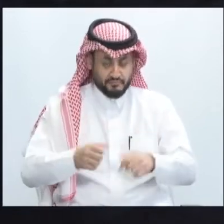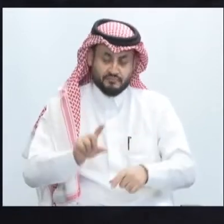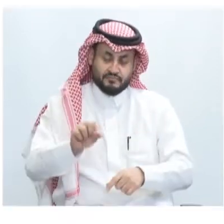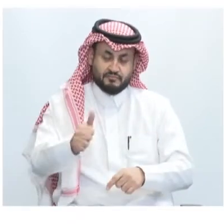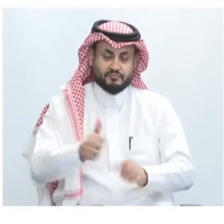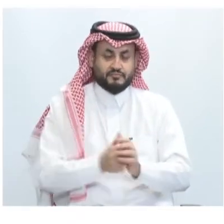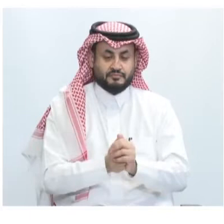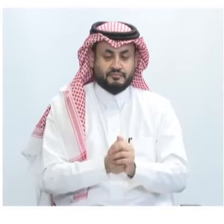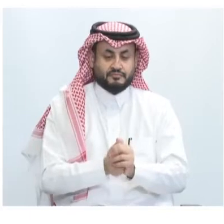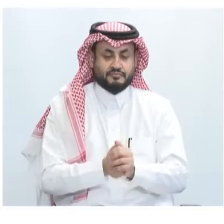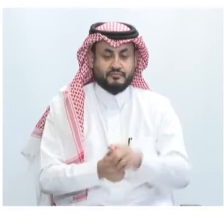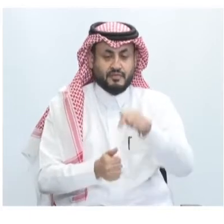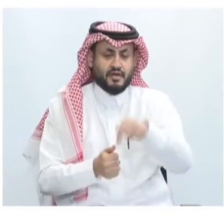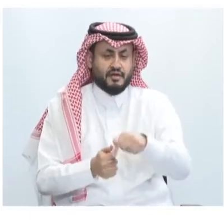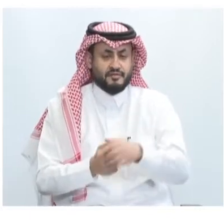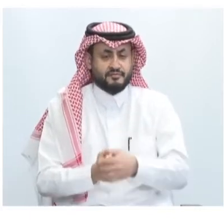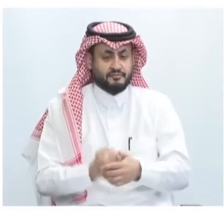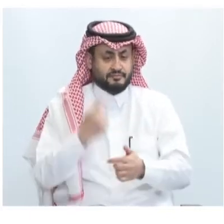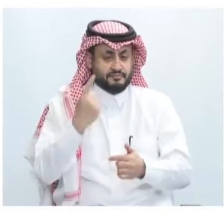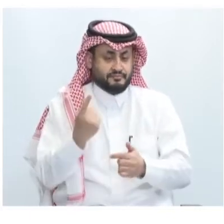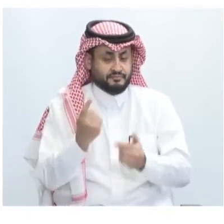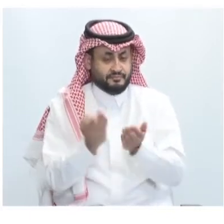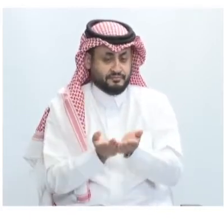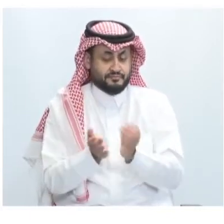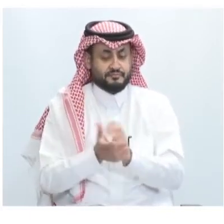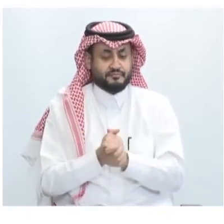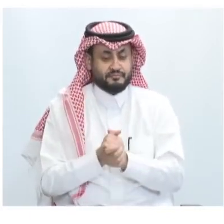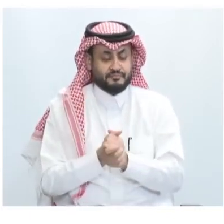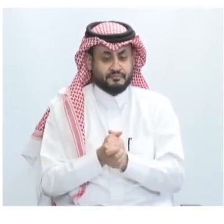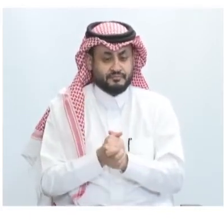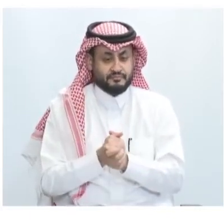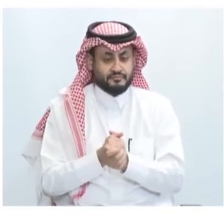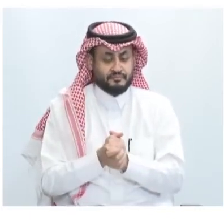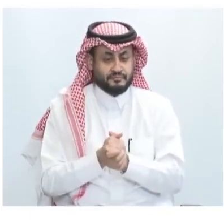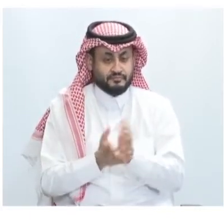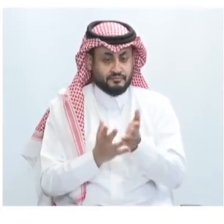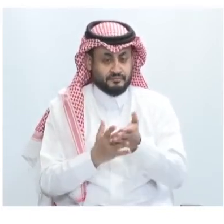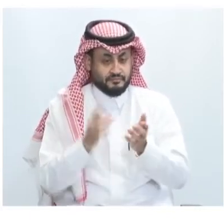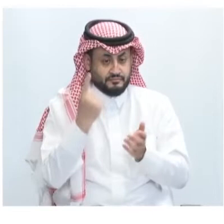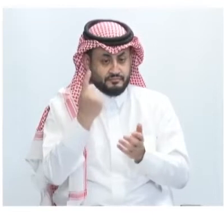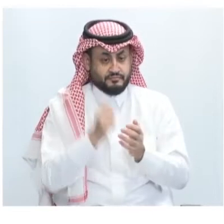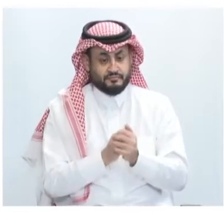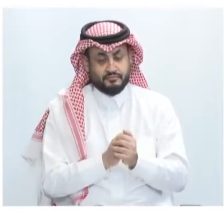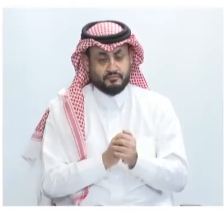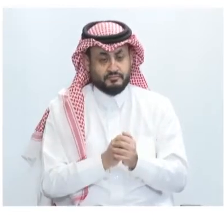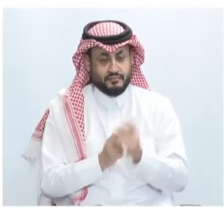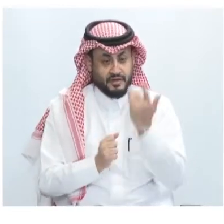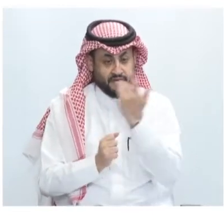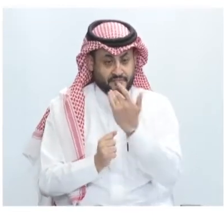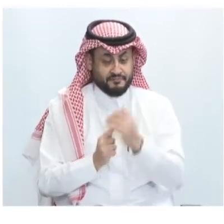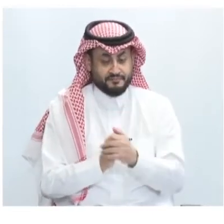excellent. Okay, today we have a lesson for the first grade, first term,